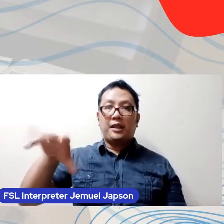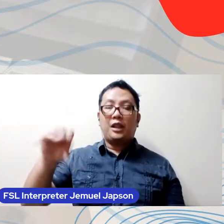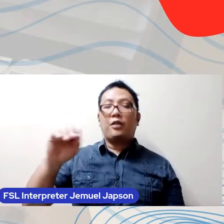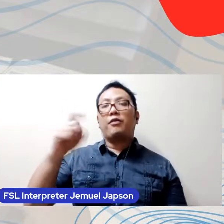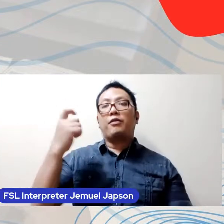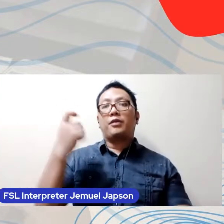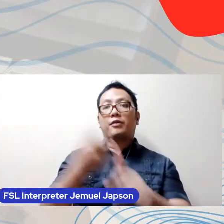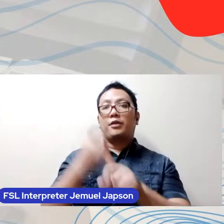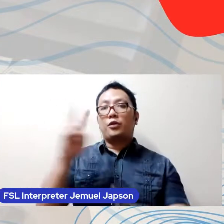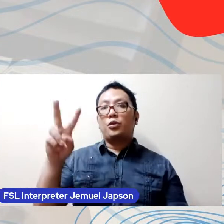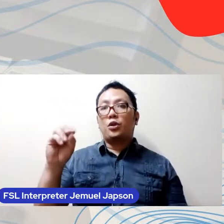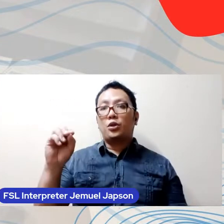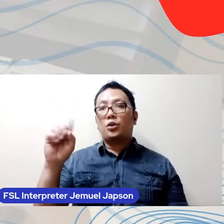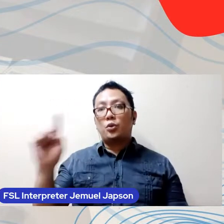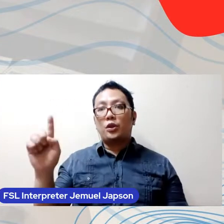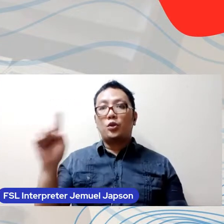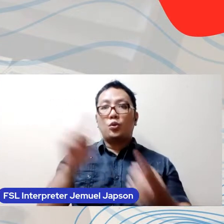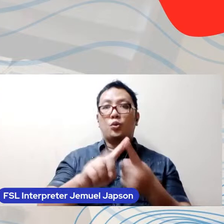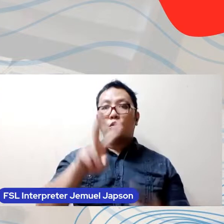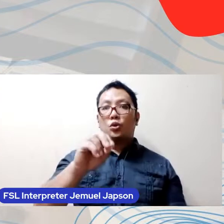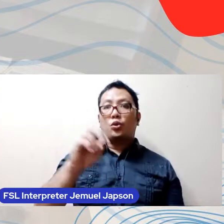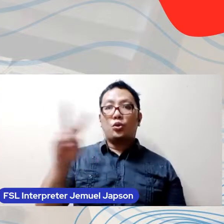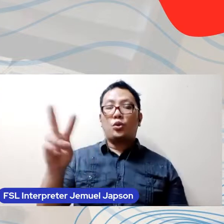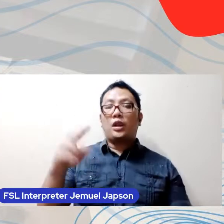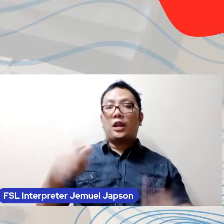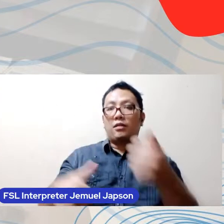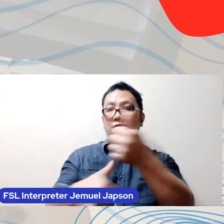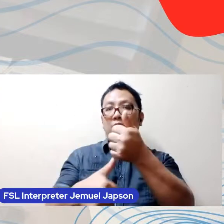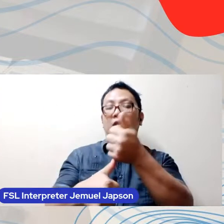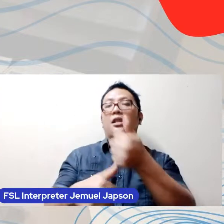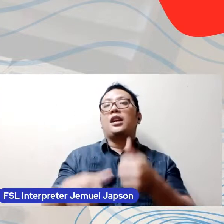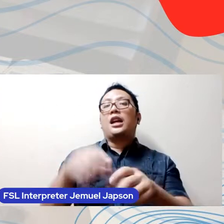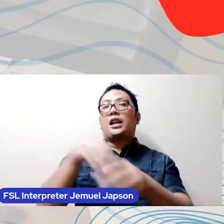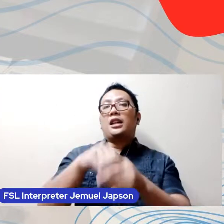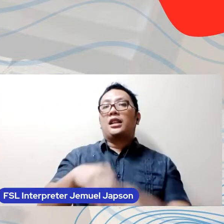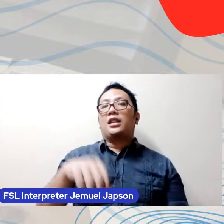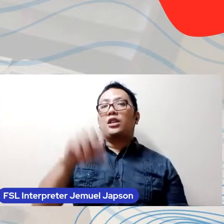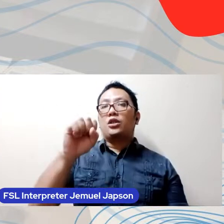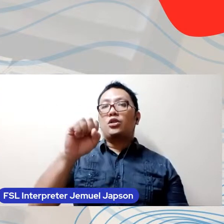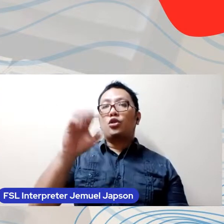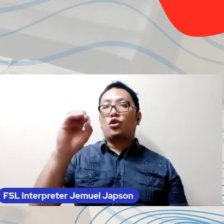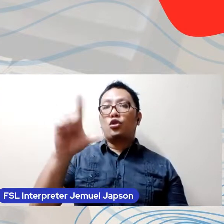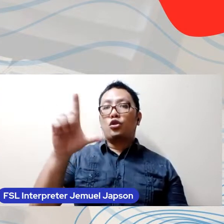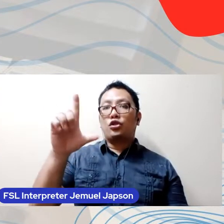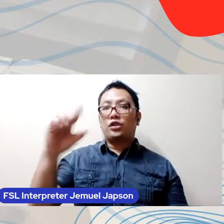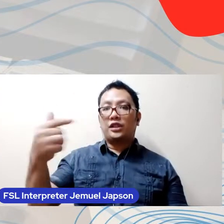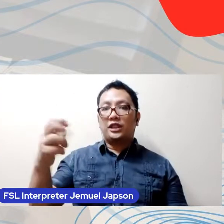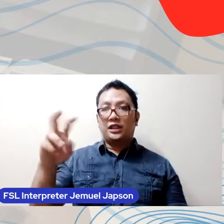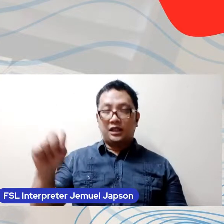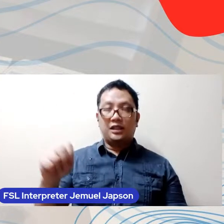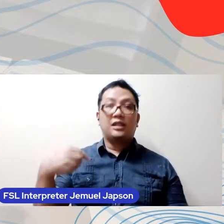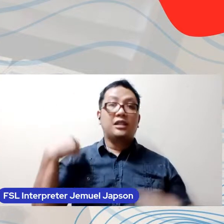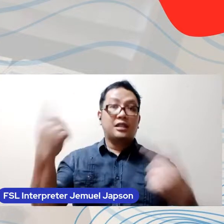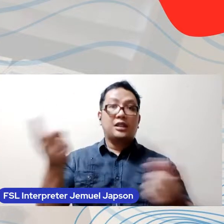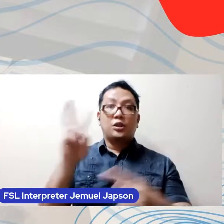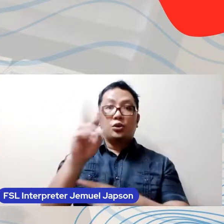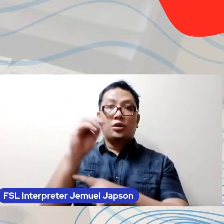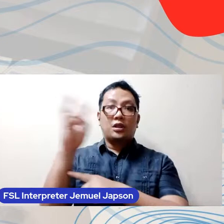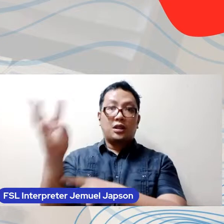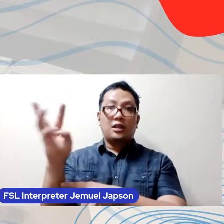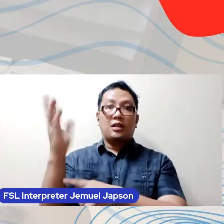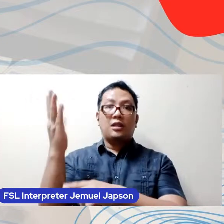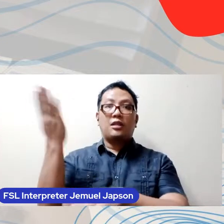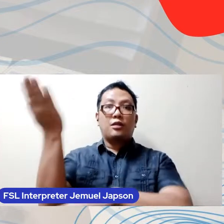as Executive Assistant to the Solicitor General from 2002 to 2004. Since 2006, he has been the